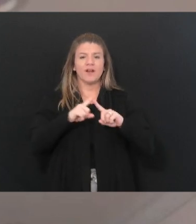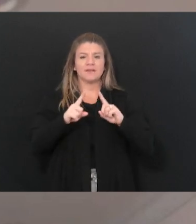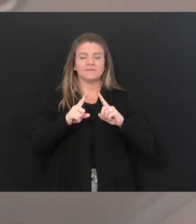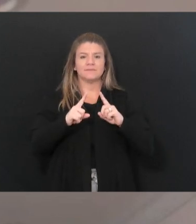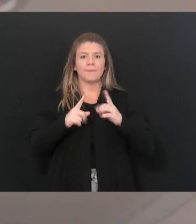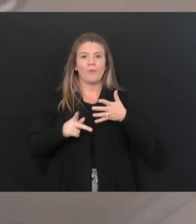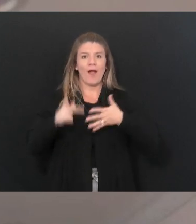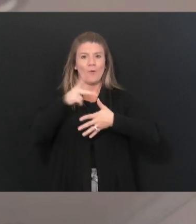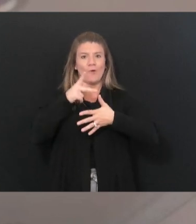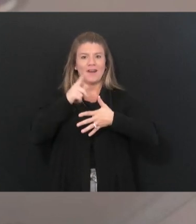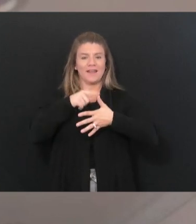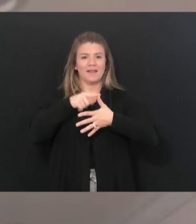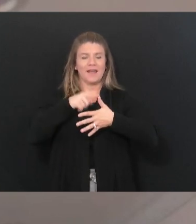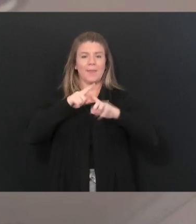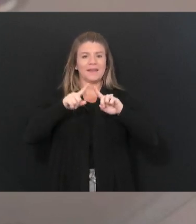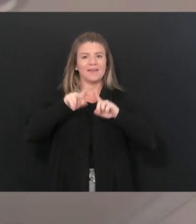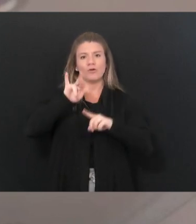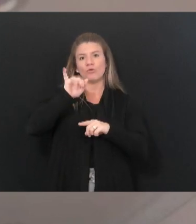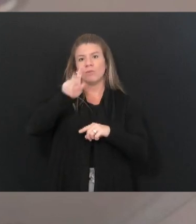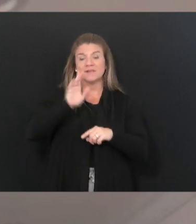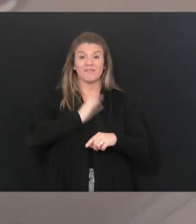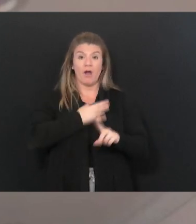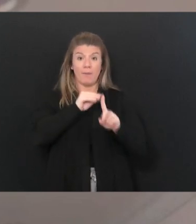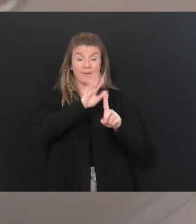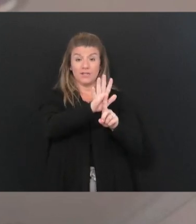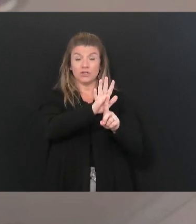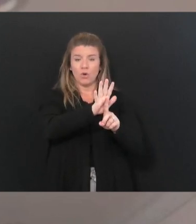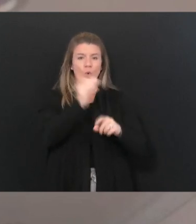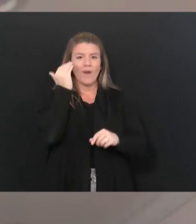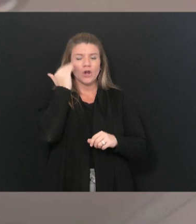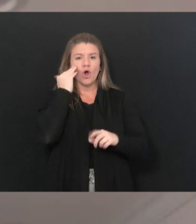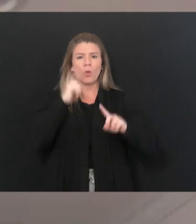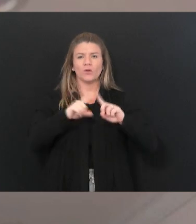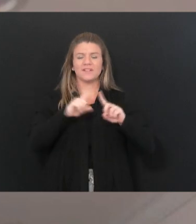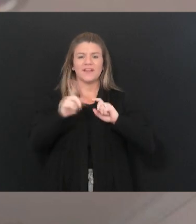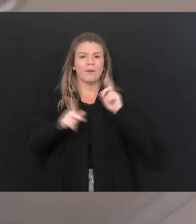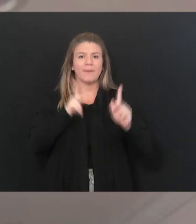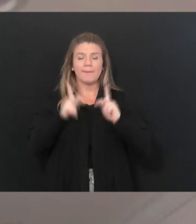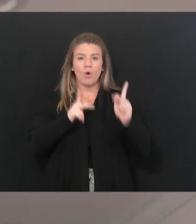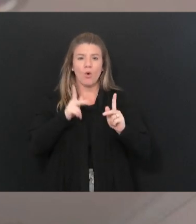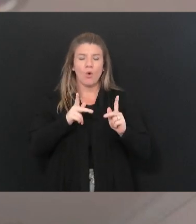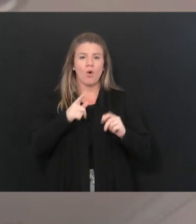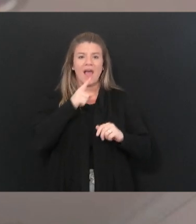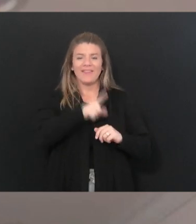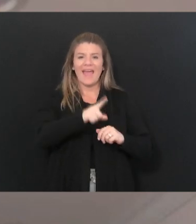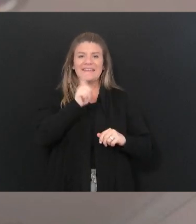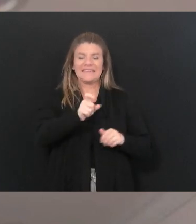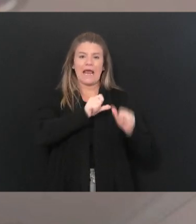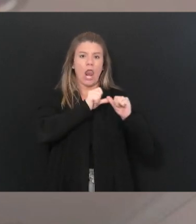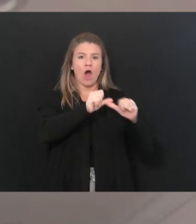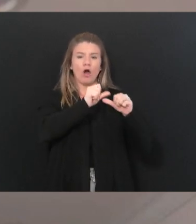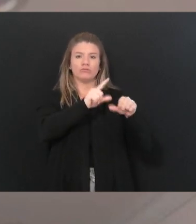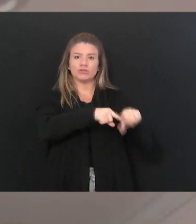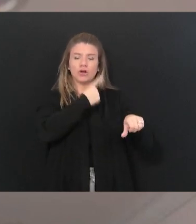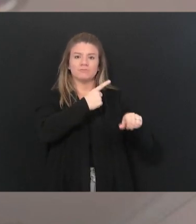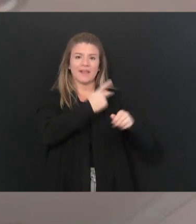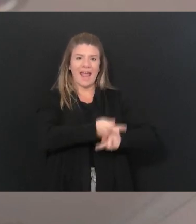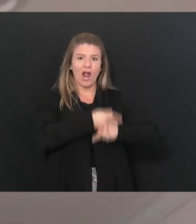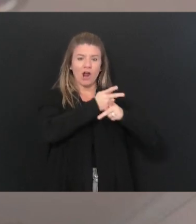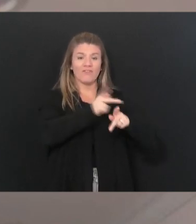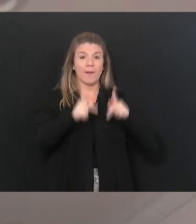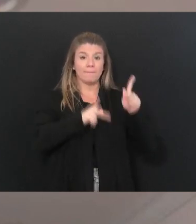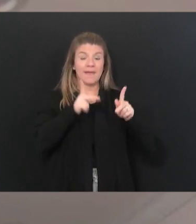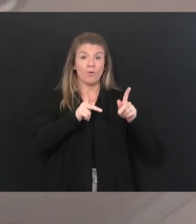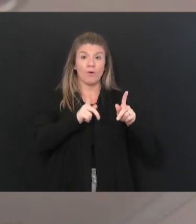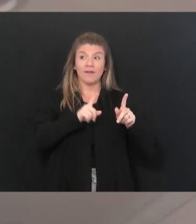vulnerable populations, and we know people that are in positions where they're immobile, where they need care provided by people from the outside, are